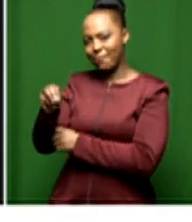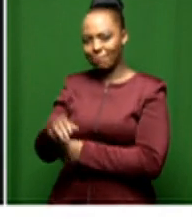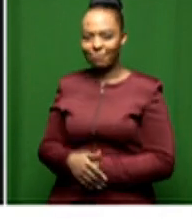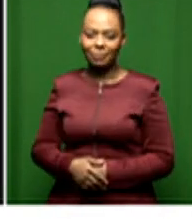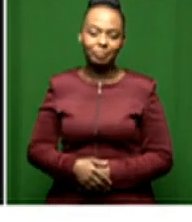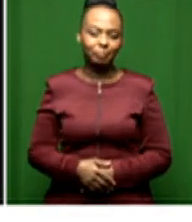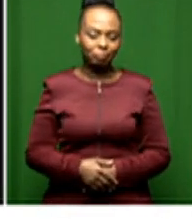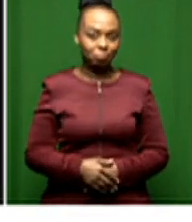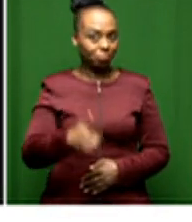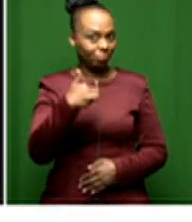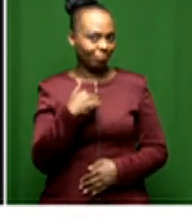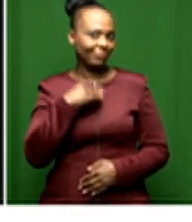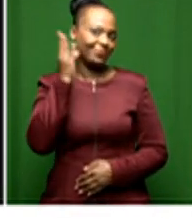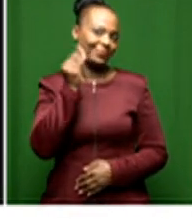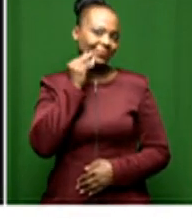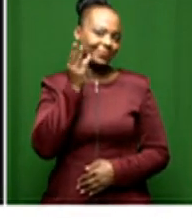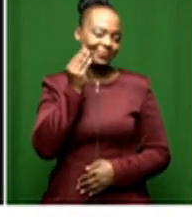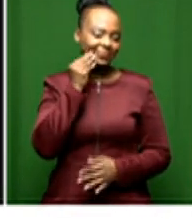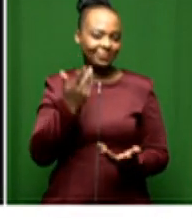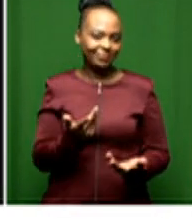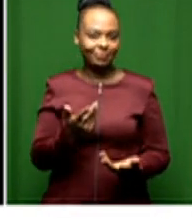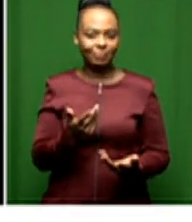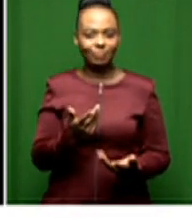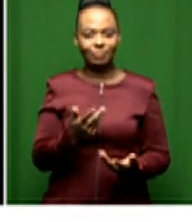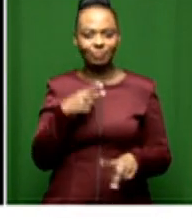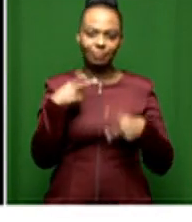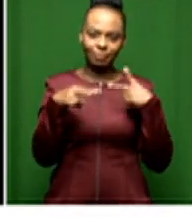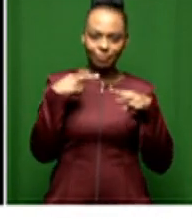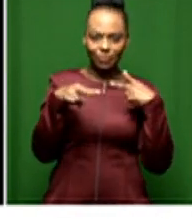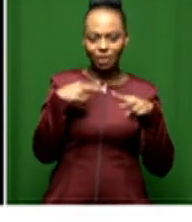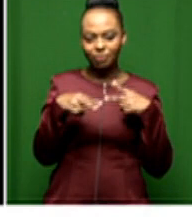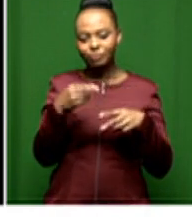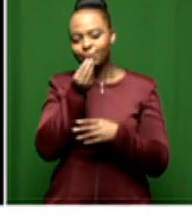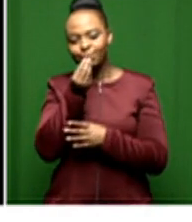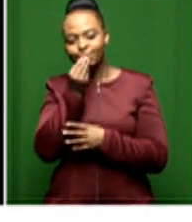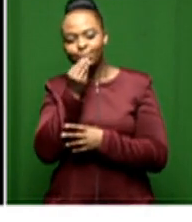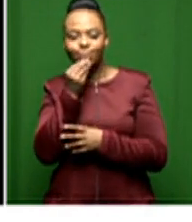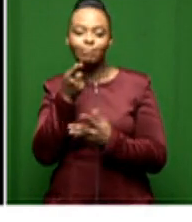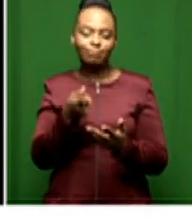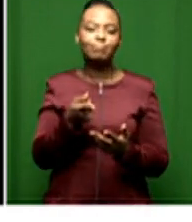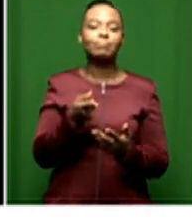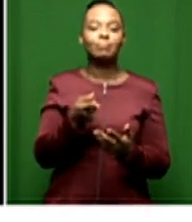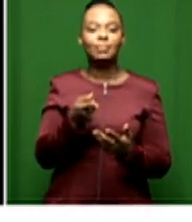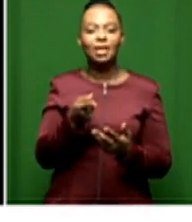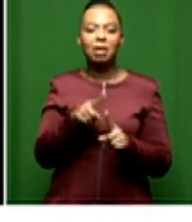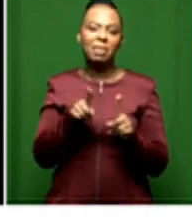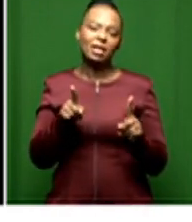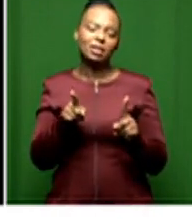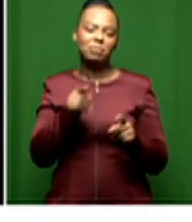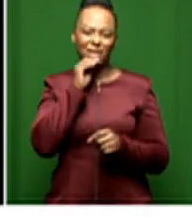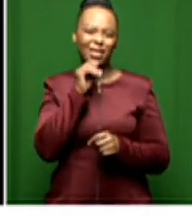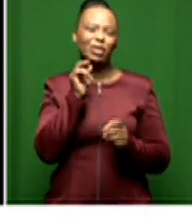So I actually have experience in fine dining and I love it, but it's too